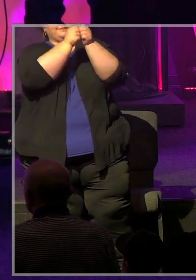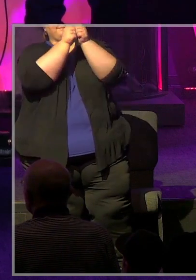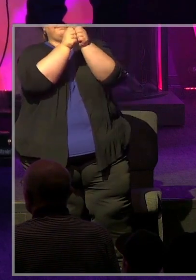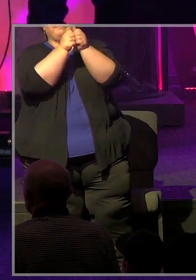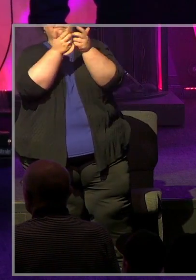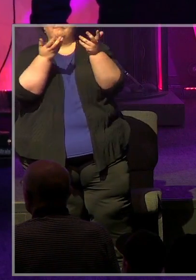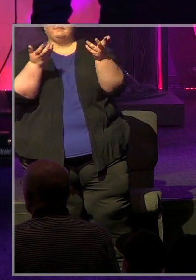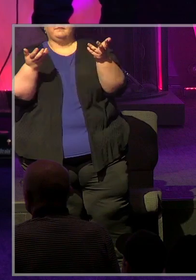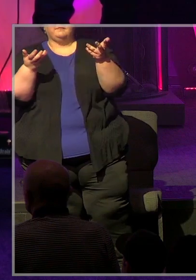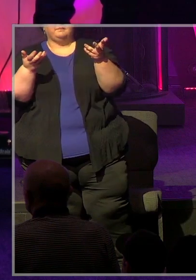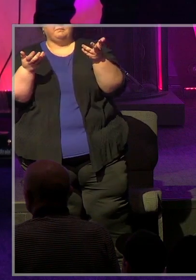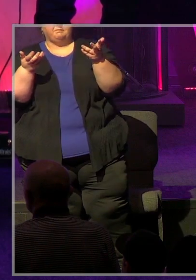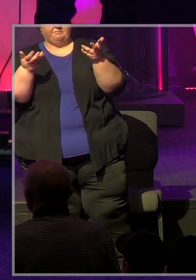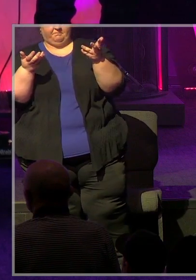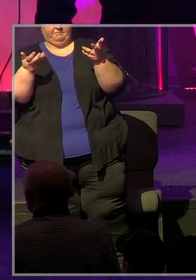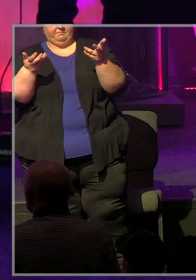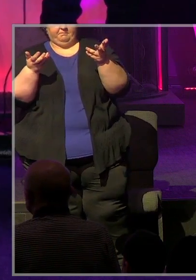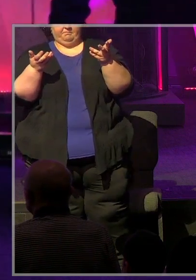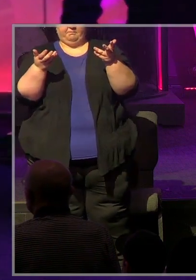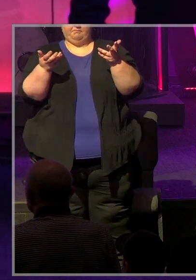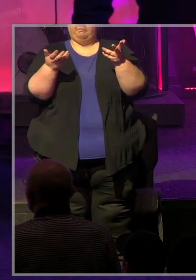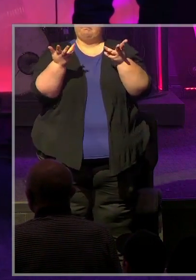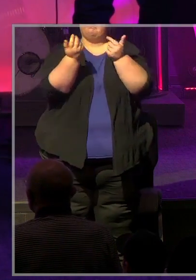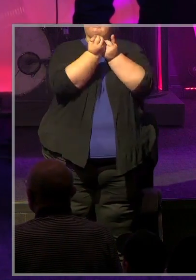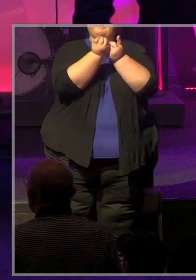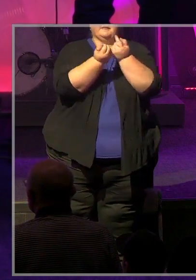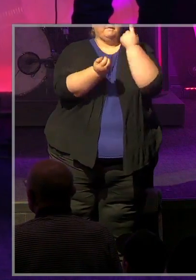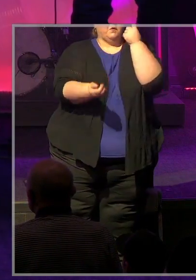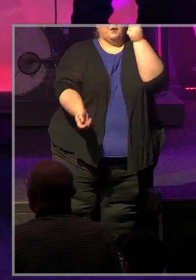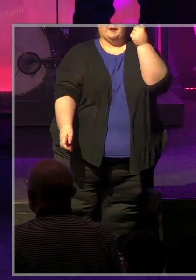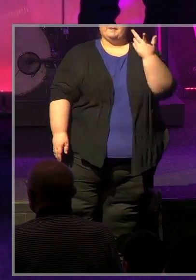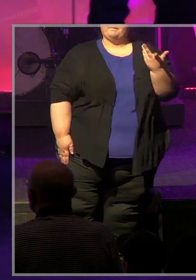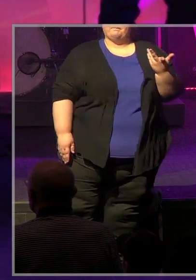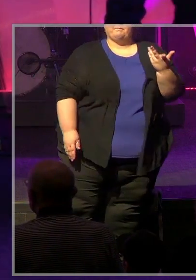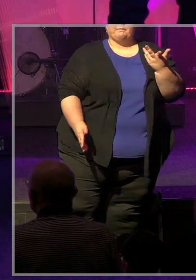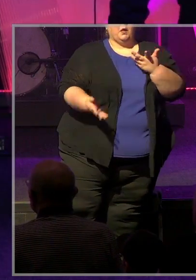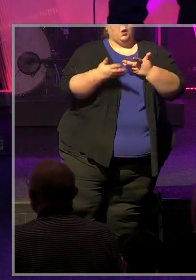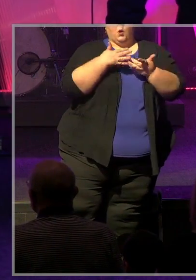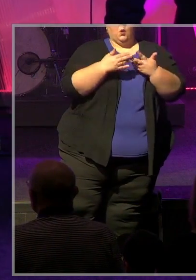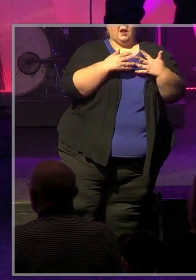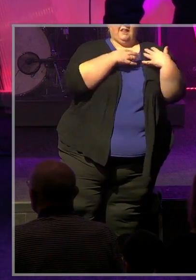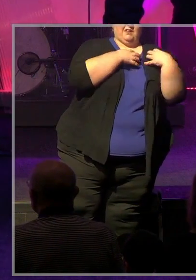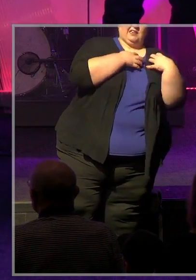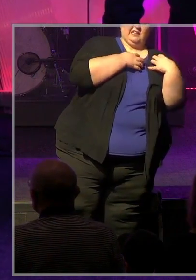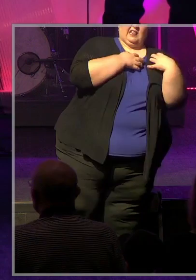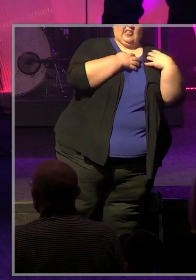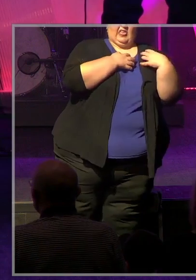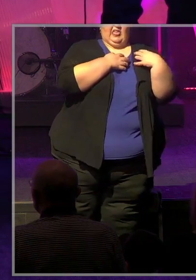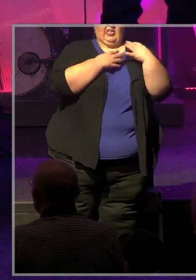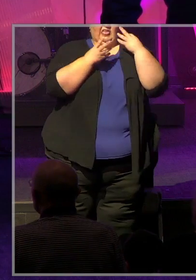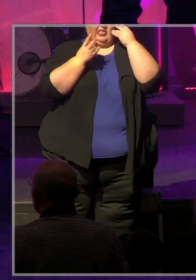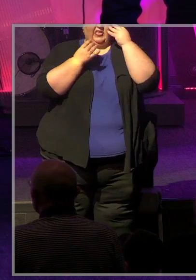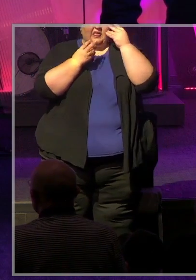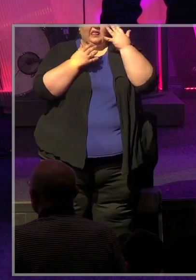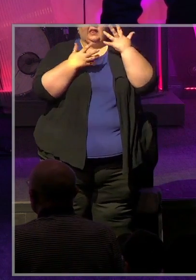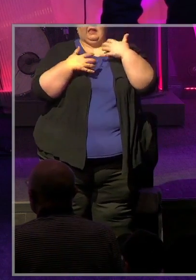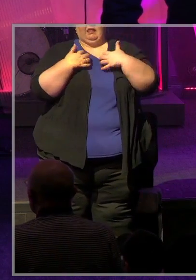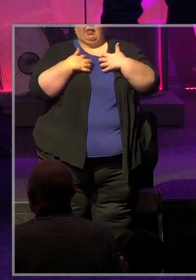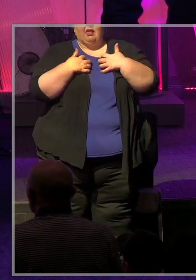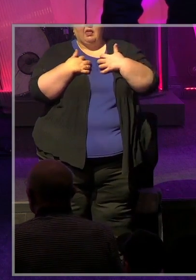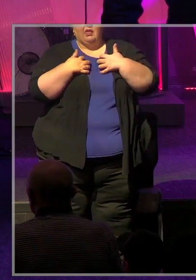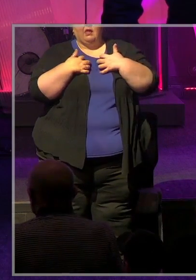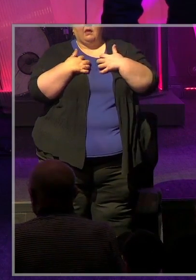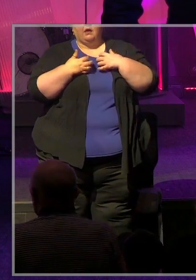to lay before him whatever you've brought, whatever's heavy on your heart, whatever you're going through in your life,